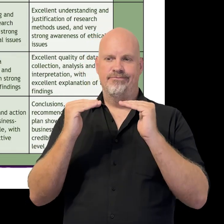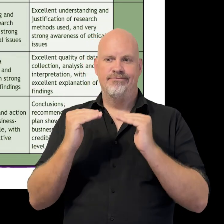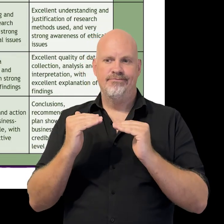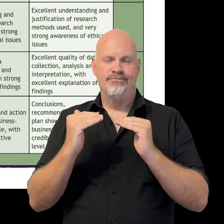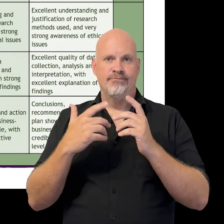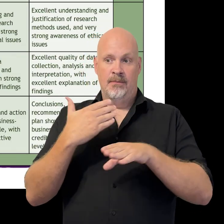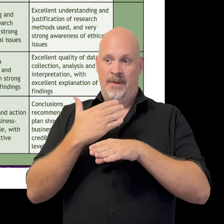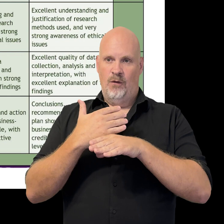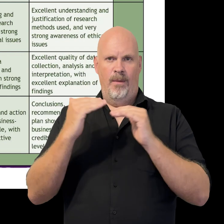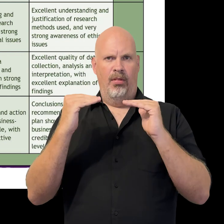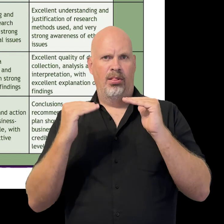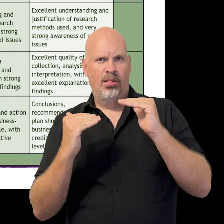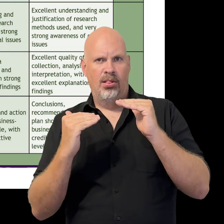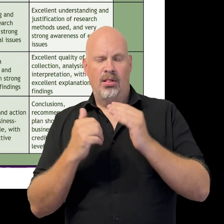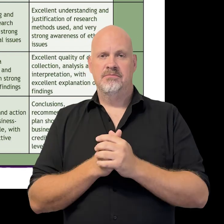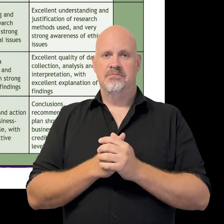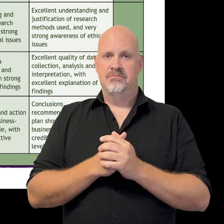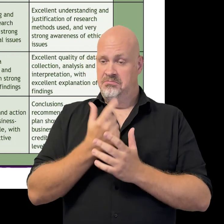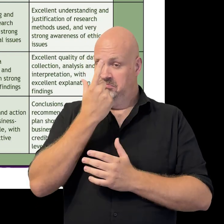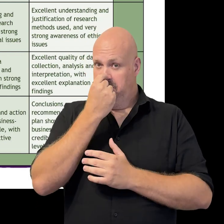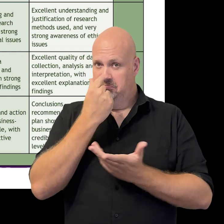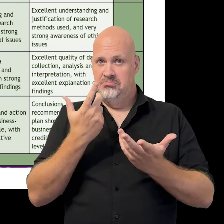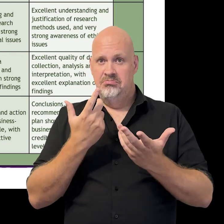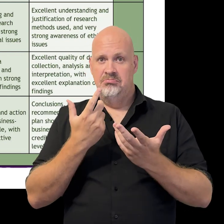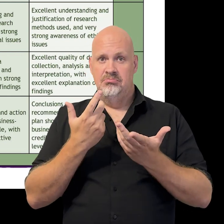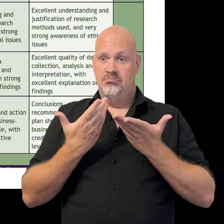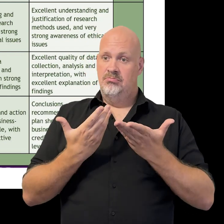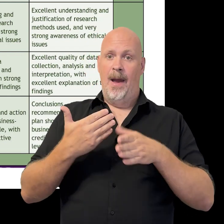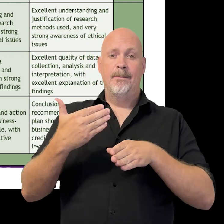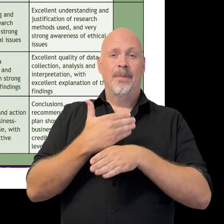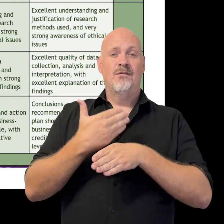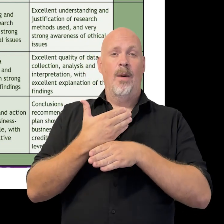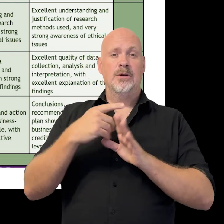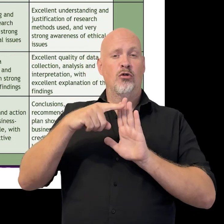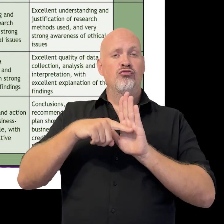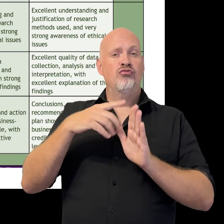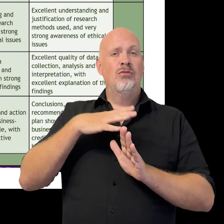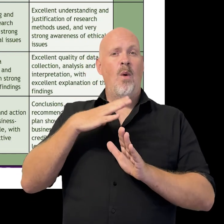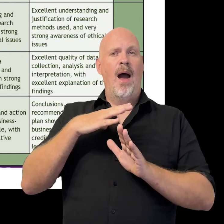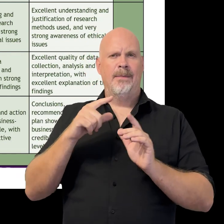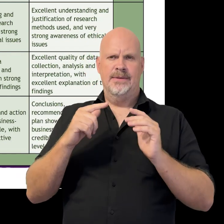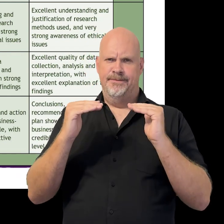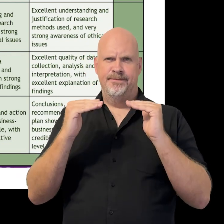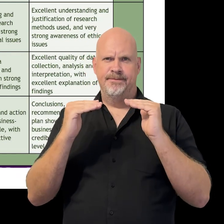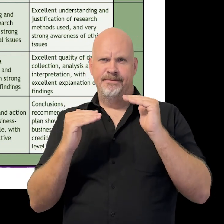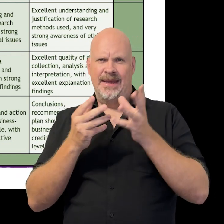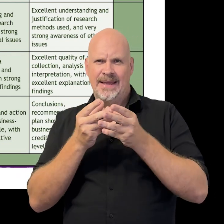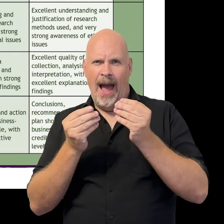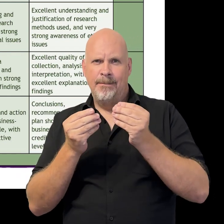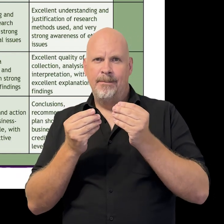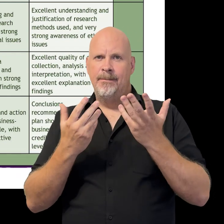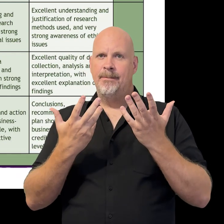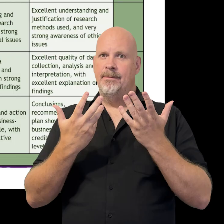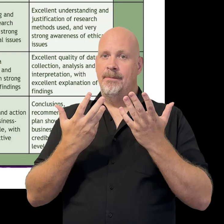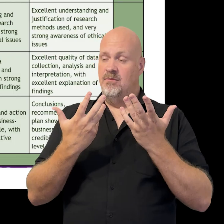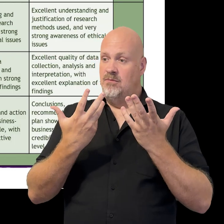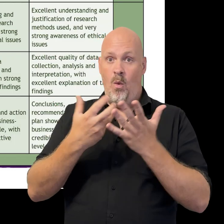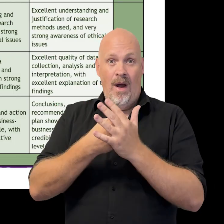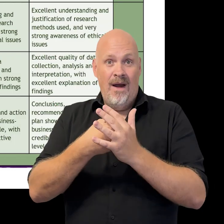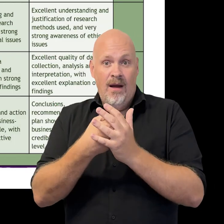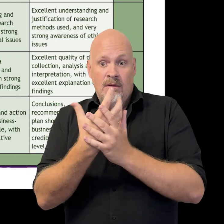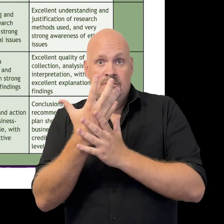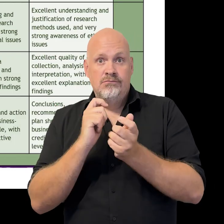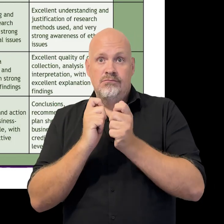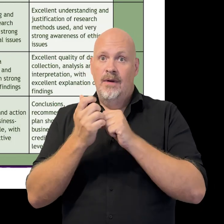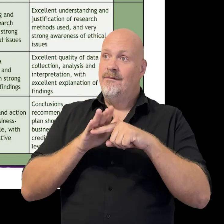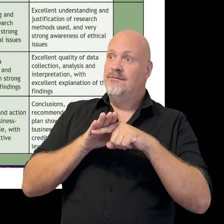analysis. So you can, I think it's quite useful that while you're completing your research and you're completing the research report,